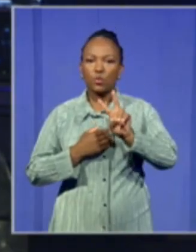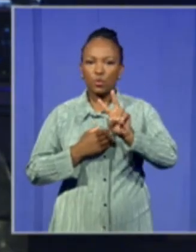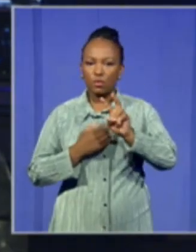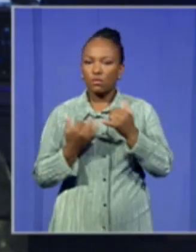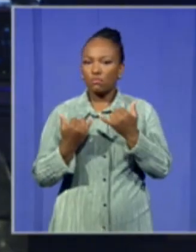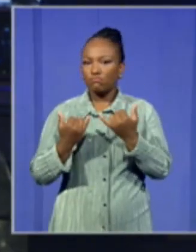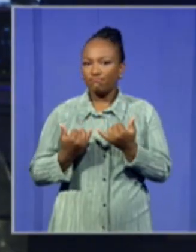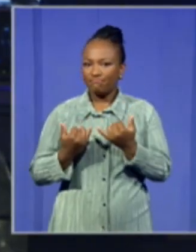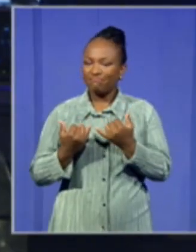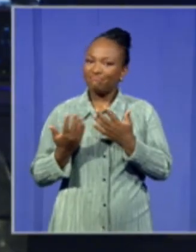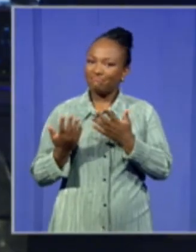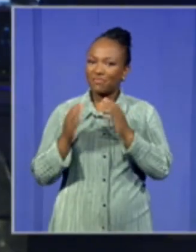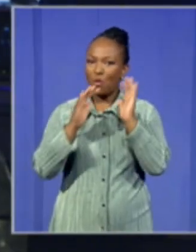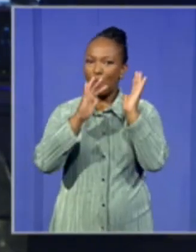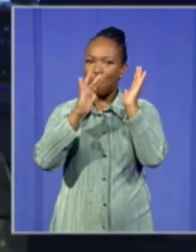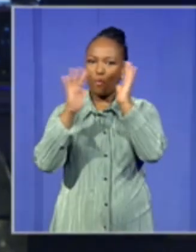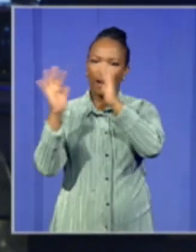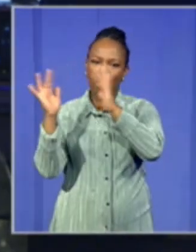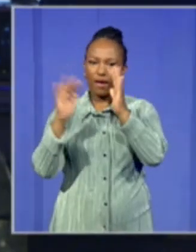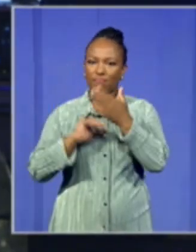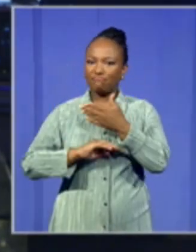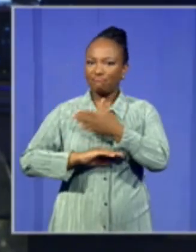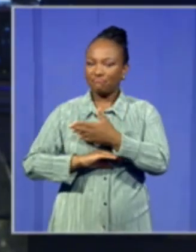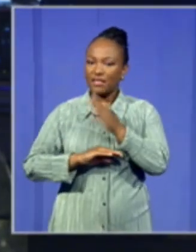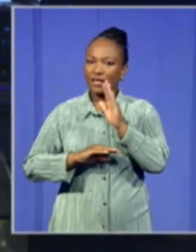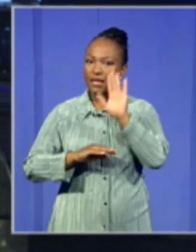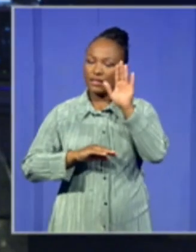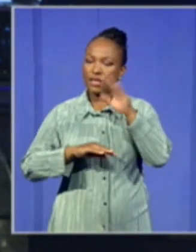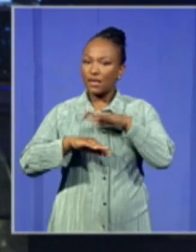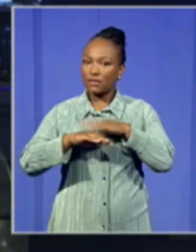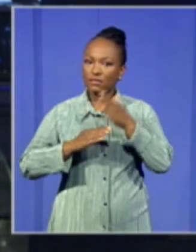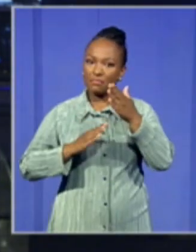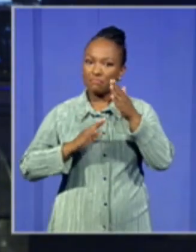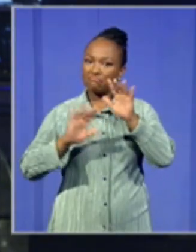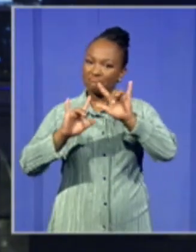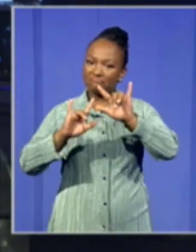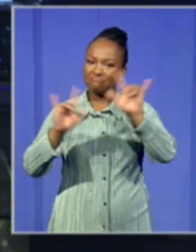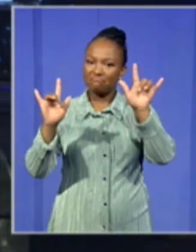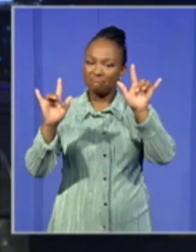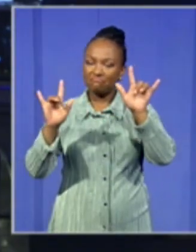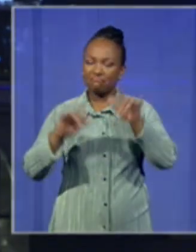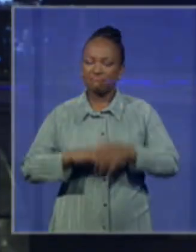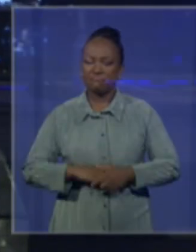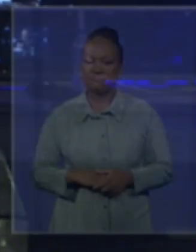ga jana ke go tlogela ka ponelopele ya maemo a bosa go fitlha re kopana gape mo nakong e tlang sala sentle.